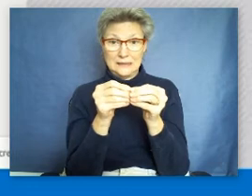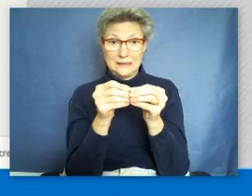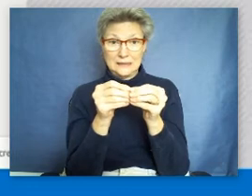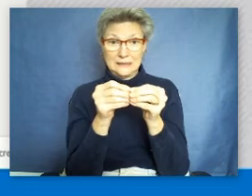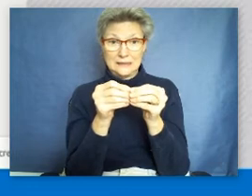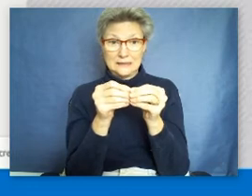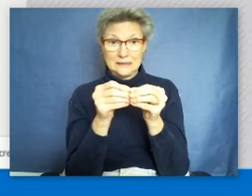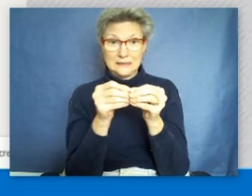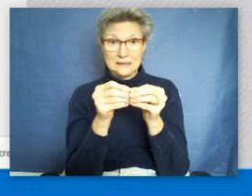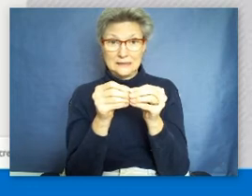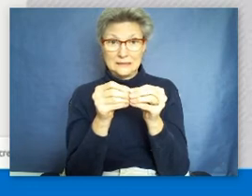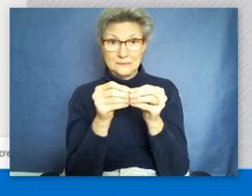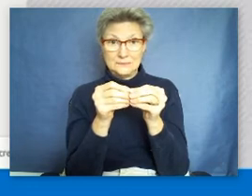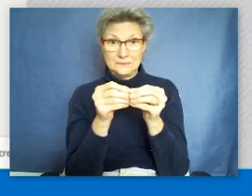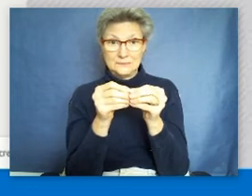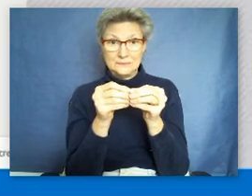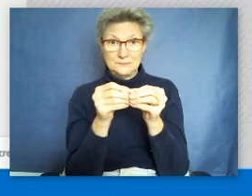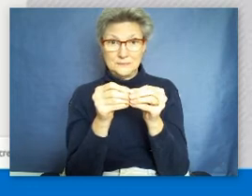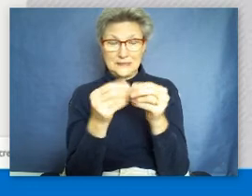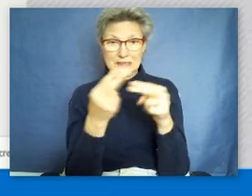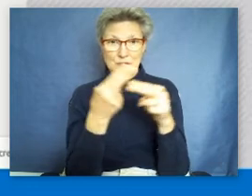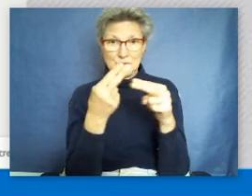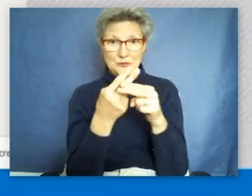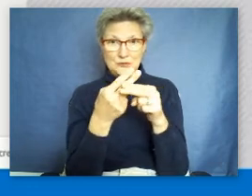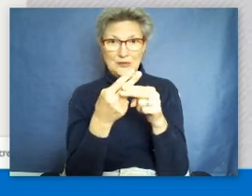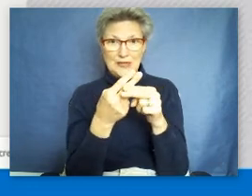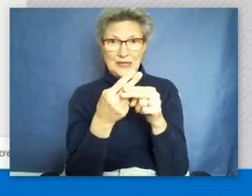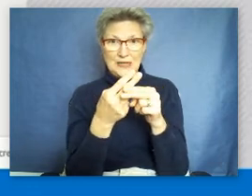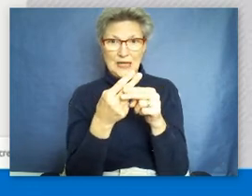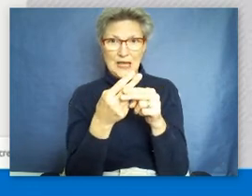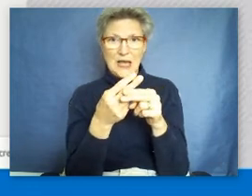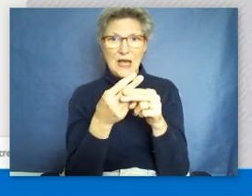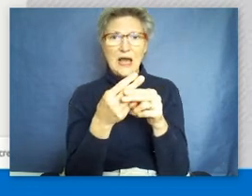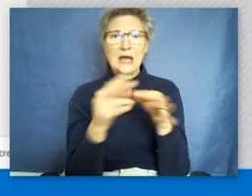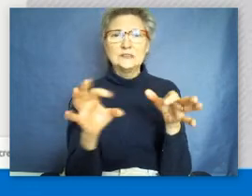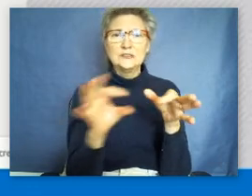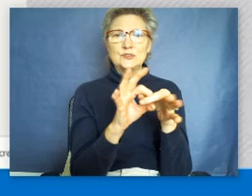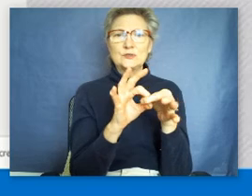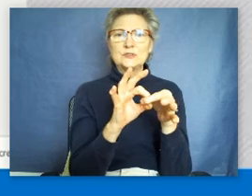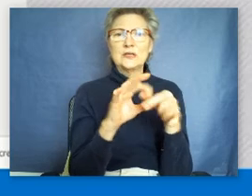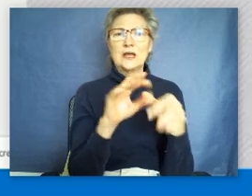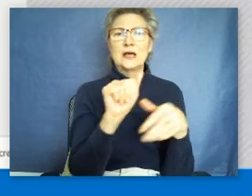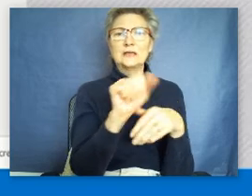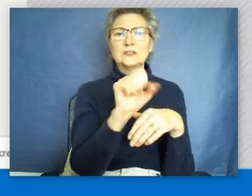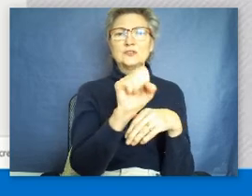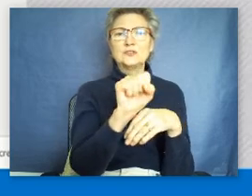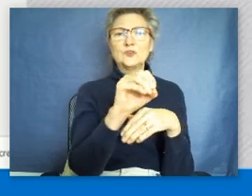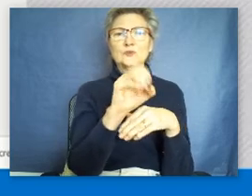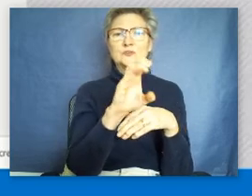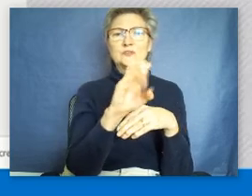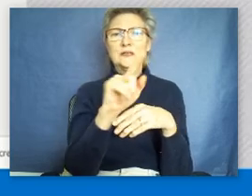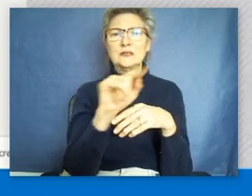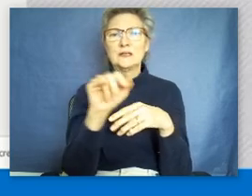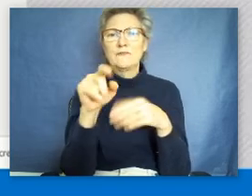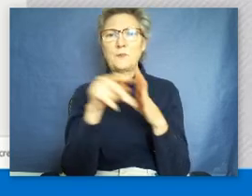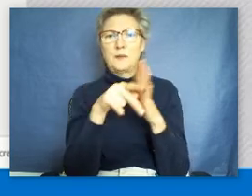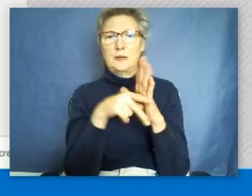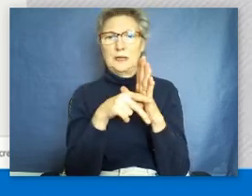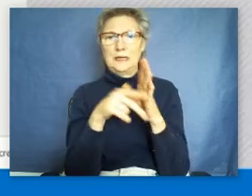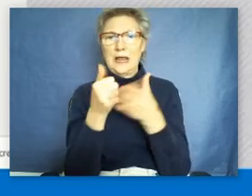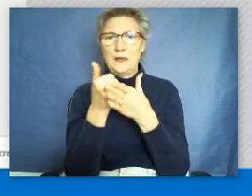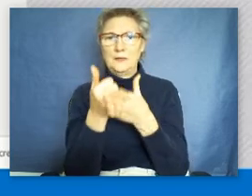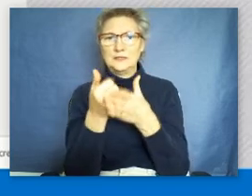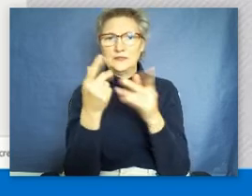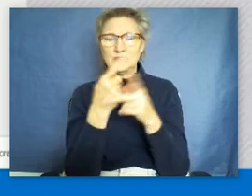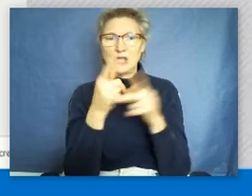this together. Let's use the associative property of addition to help us finish. This means that I